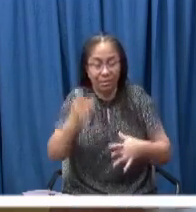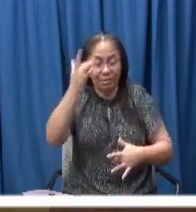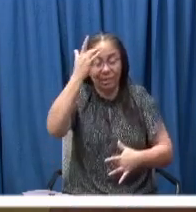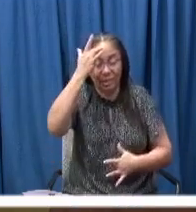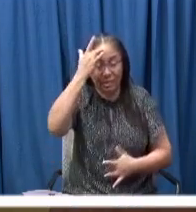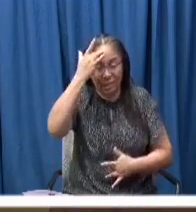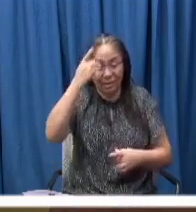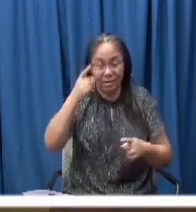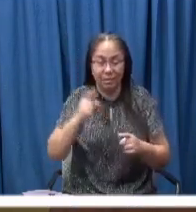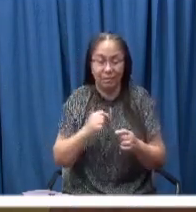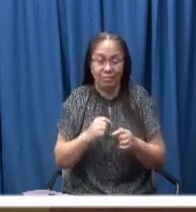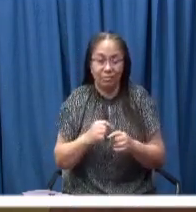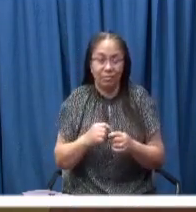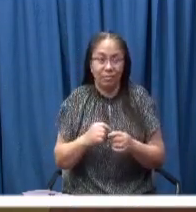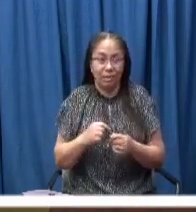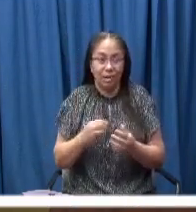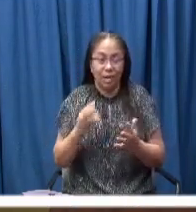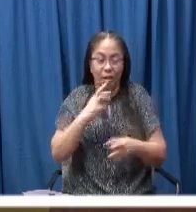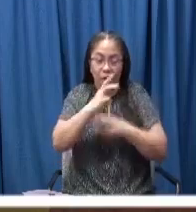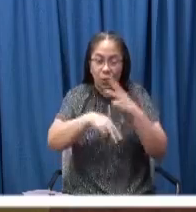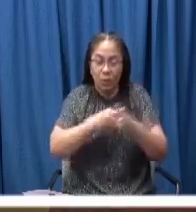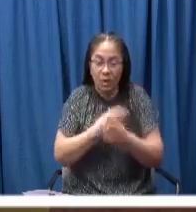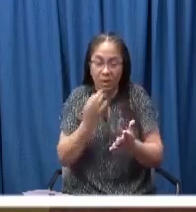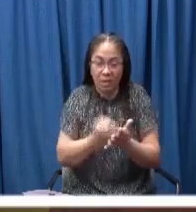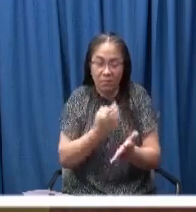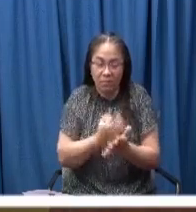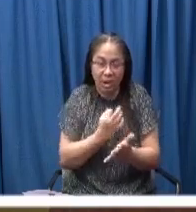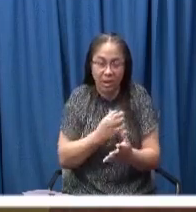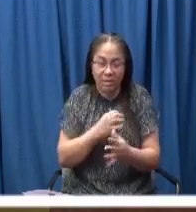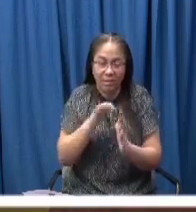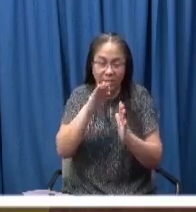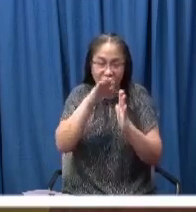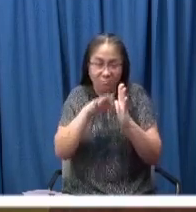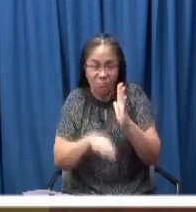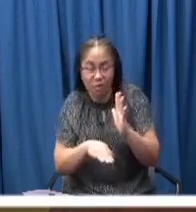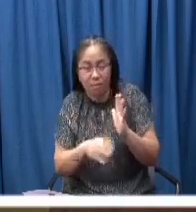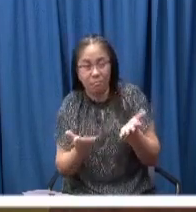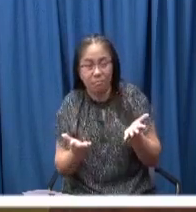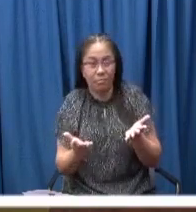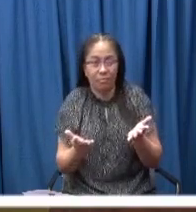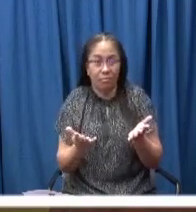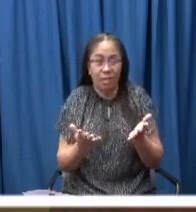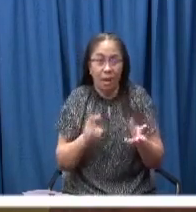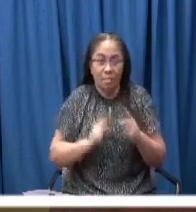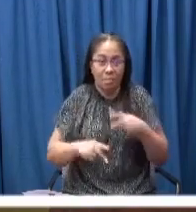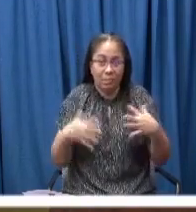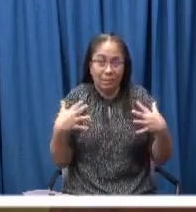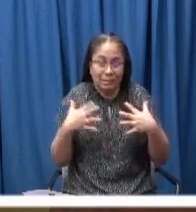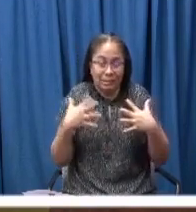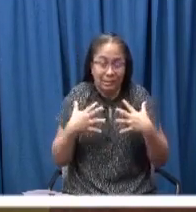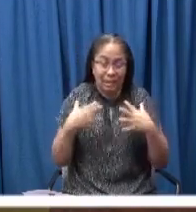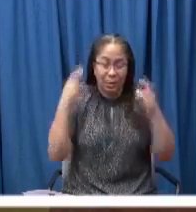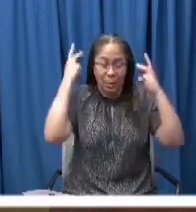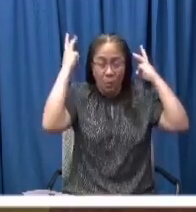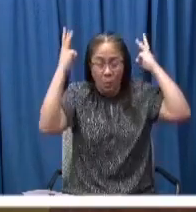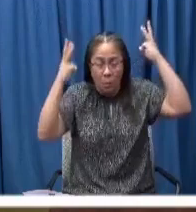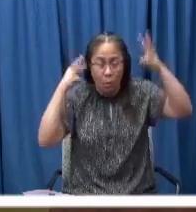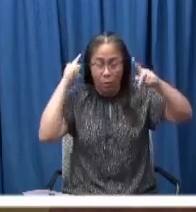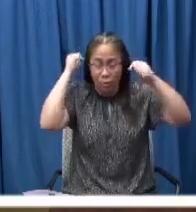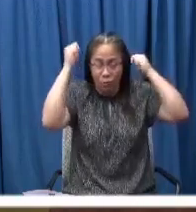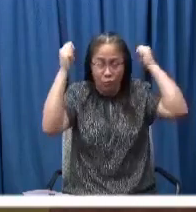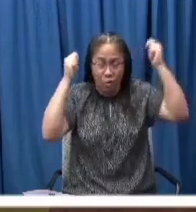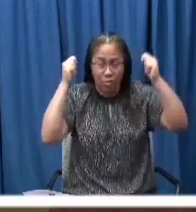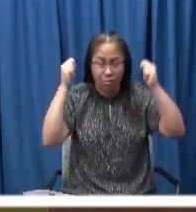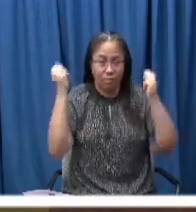in the world economy, there is a lot of fear going around. And there's a lot of panic and a lot of anxiety that is